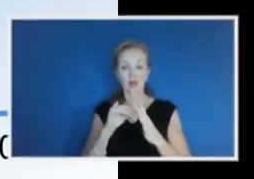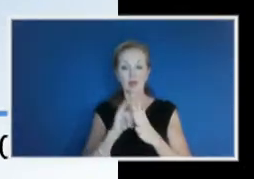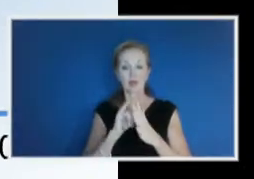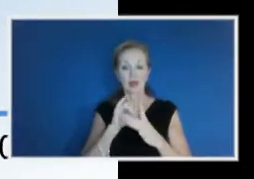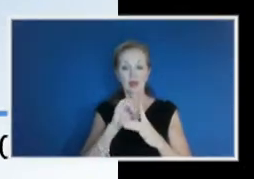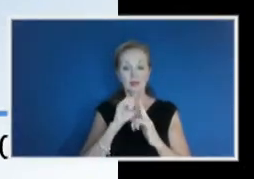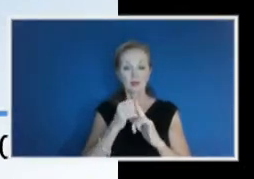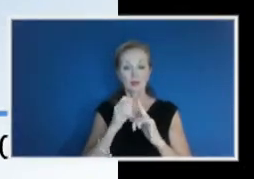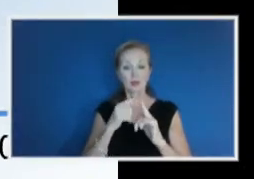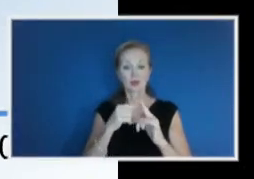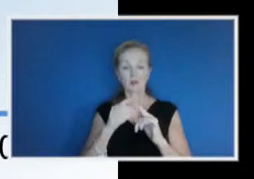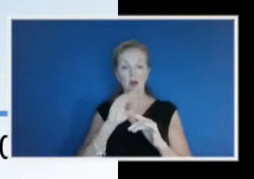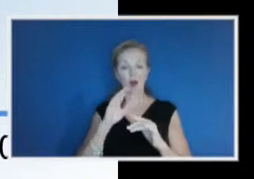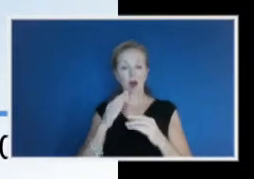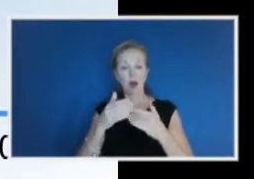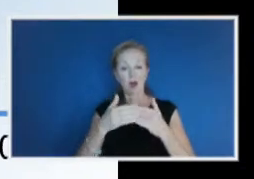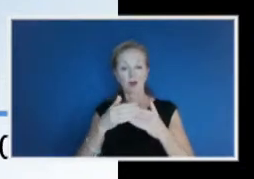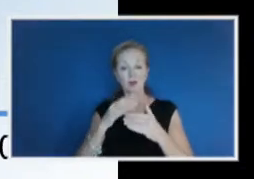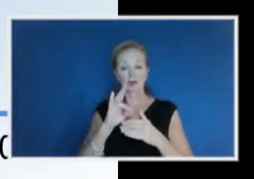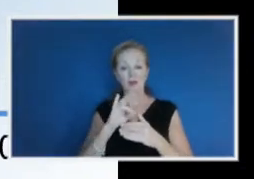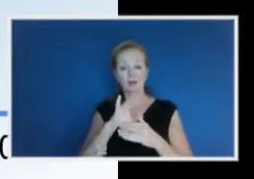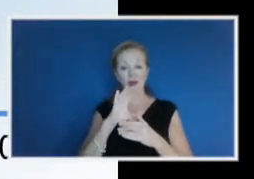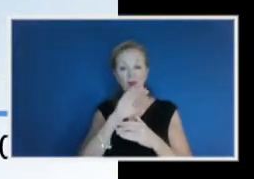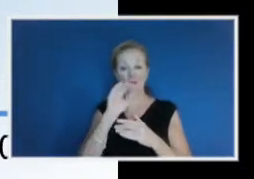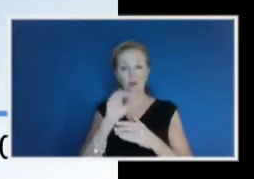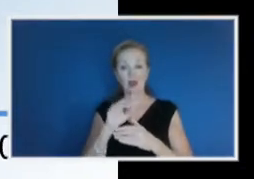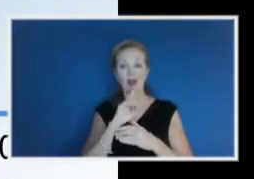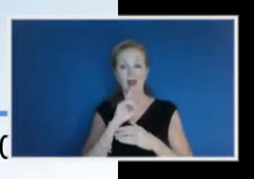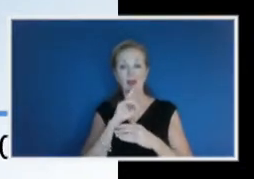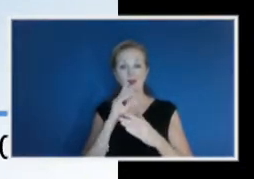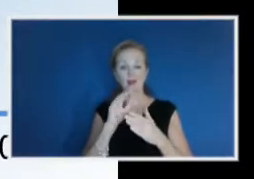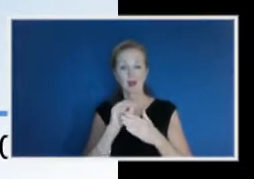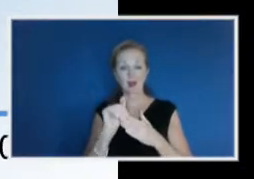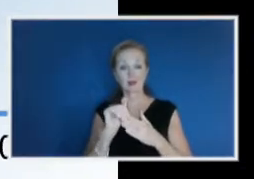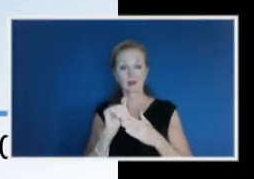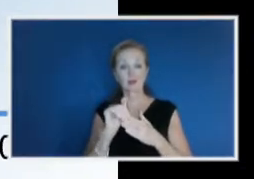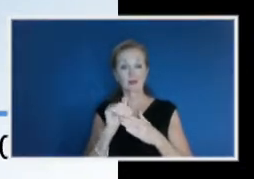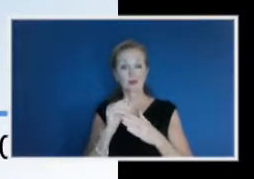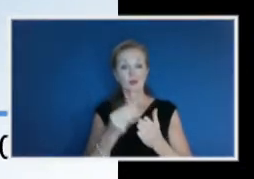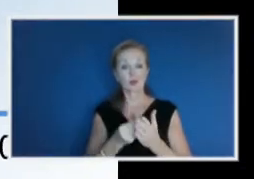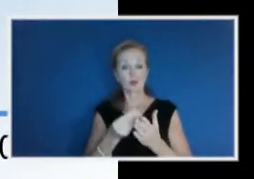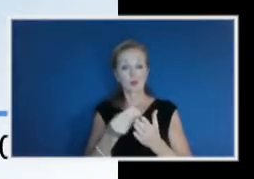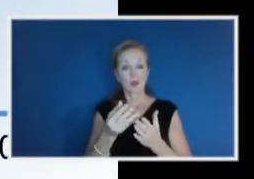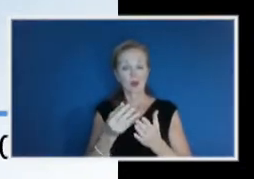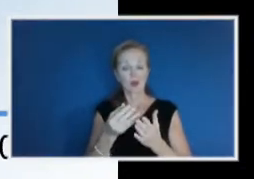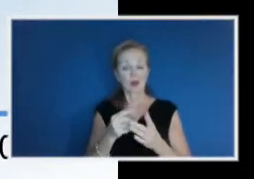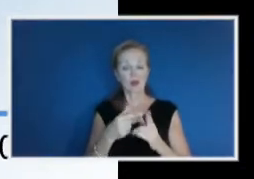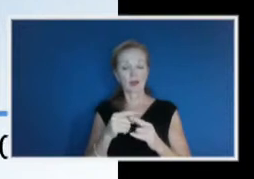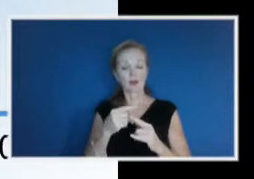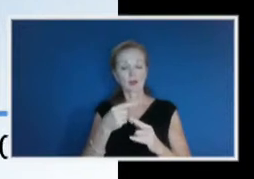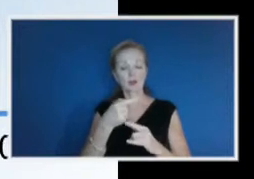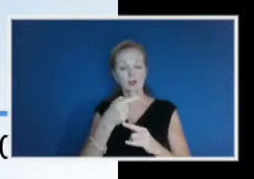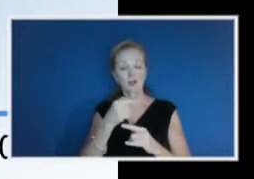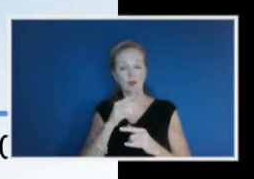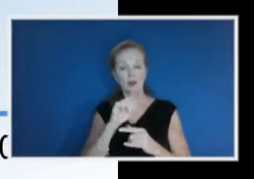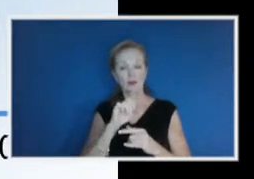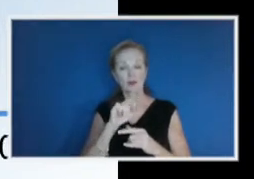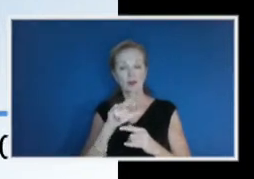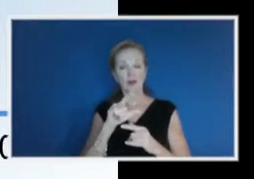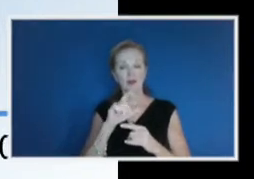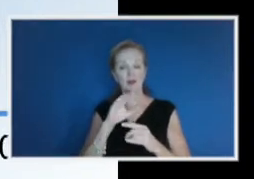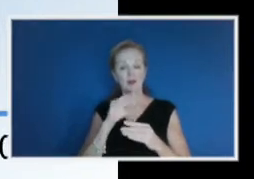where almost 75% of your actual dollars were spent, your geographic market is the state of North